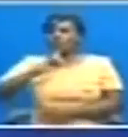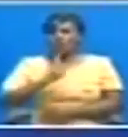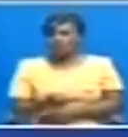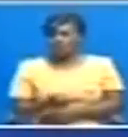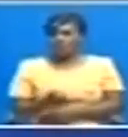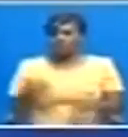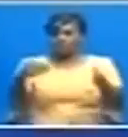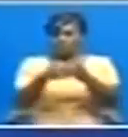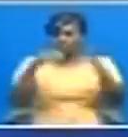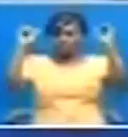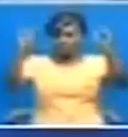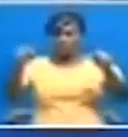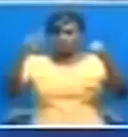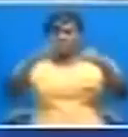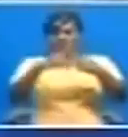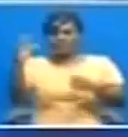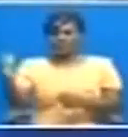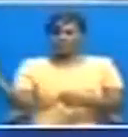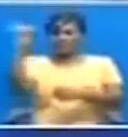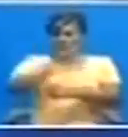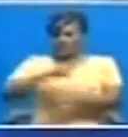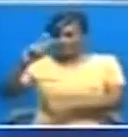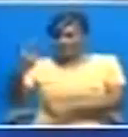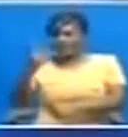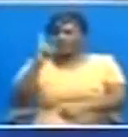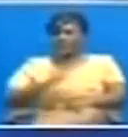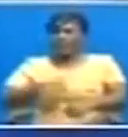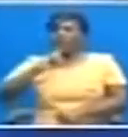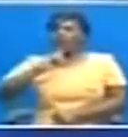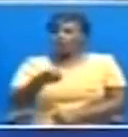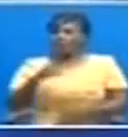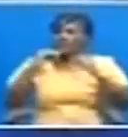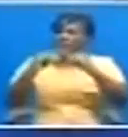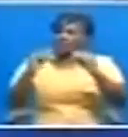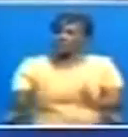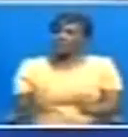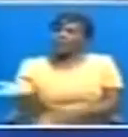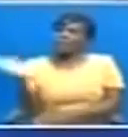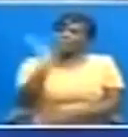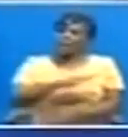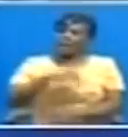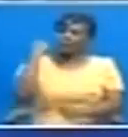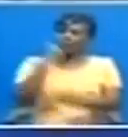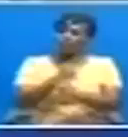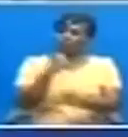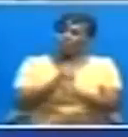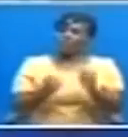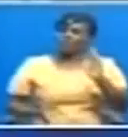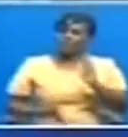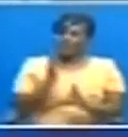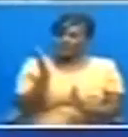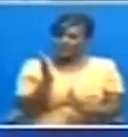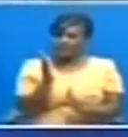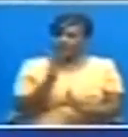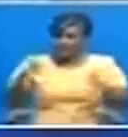the ongoing strike for 90 days and for the second time ordered the tutors to resume duty immediately.